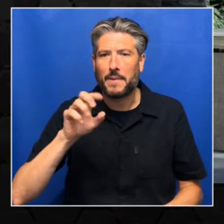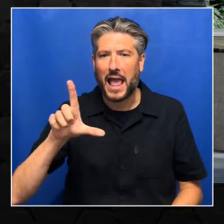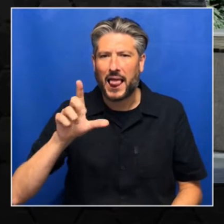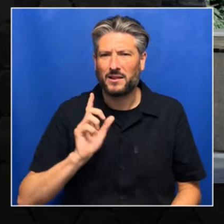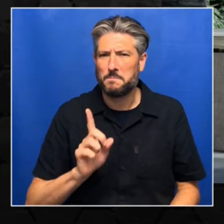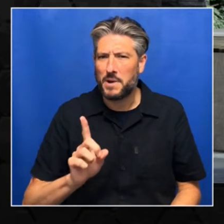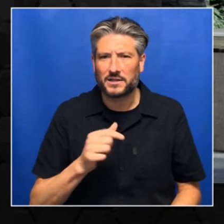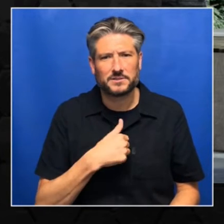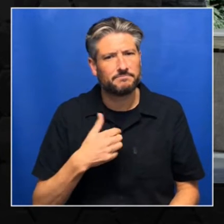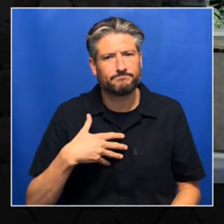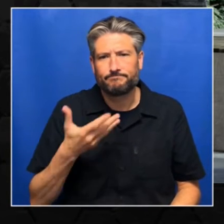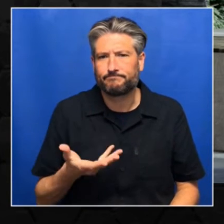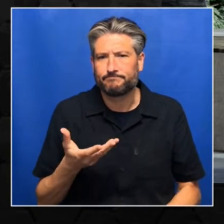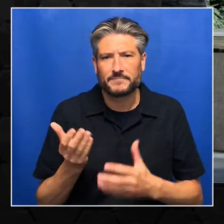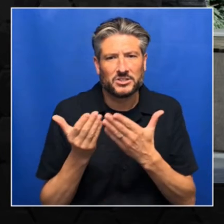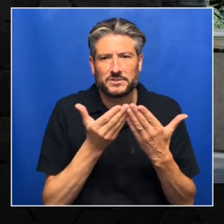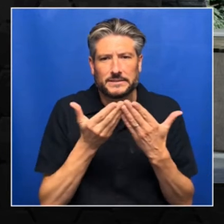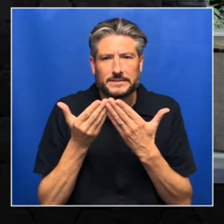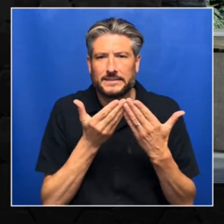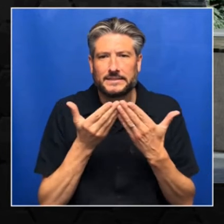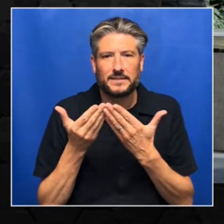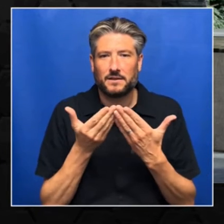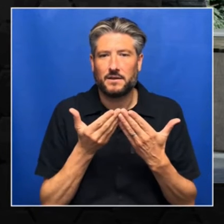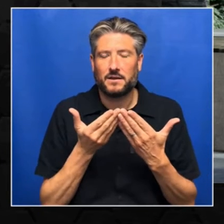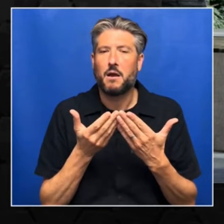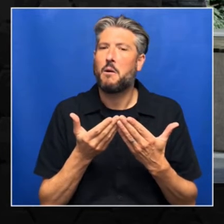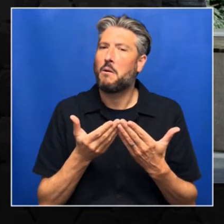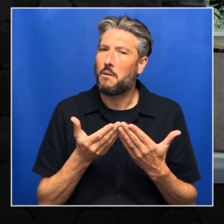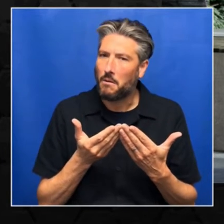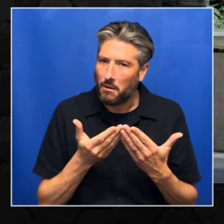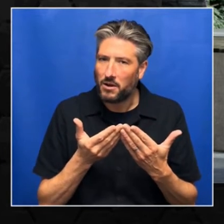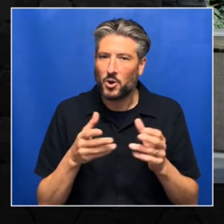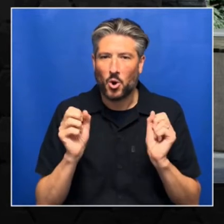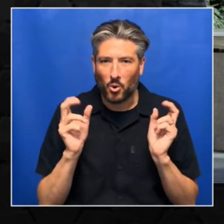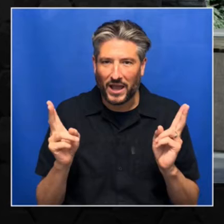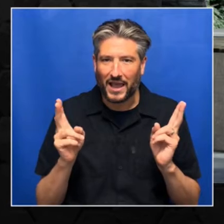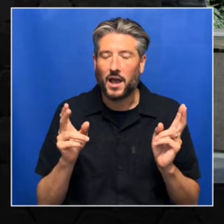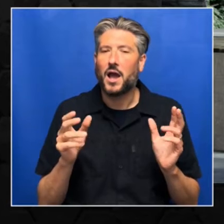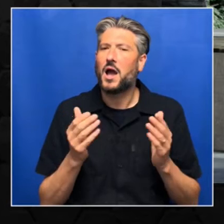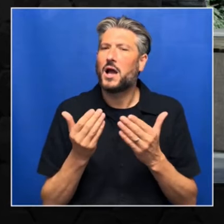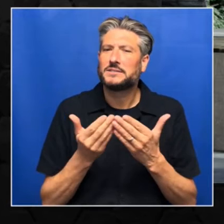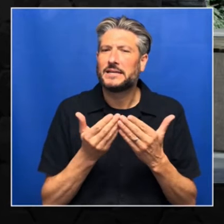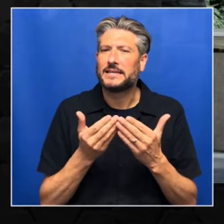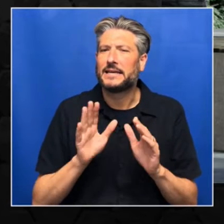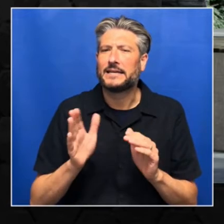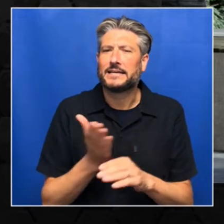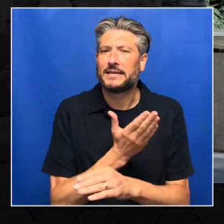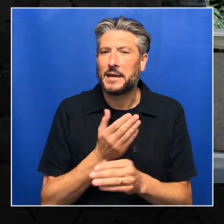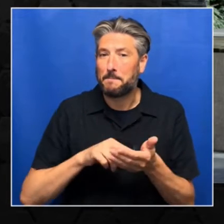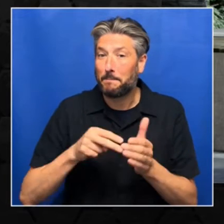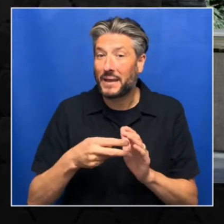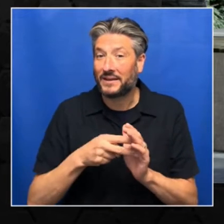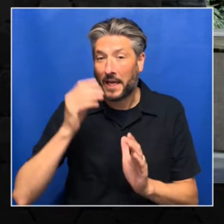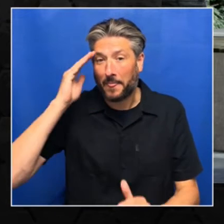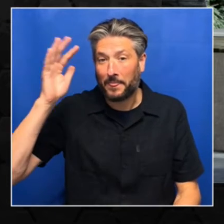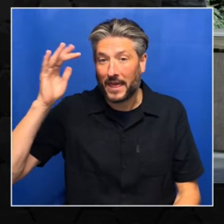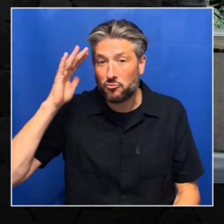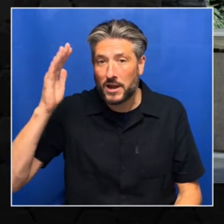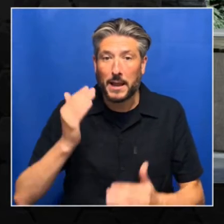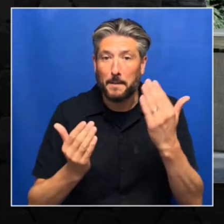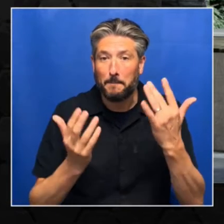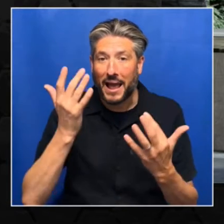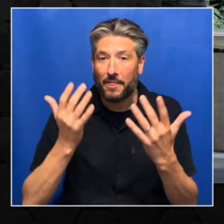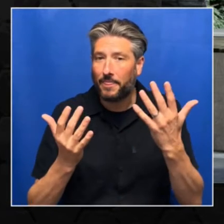bit, not without study, but maybe without learning a lot of theoretical background in math. Like, is it possible to master